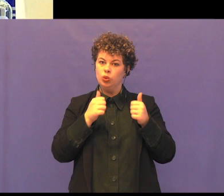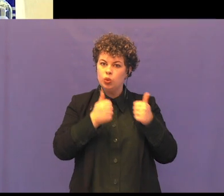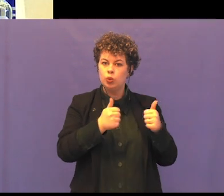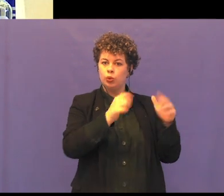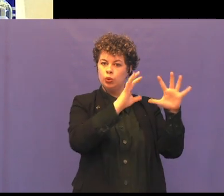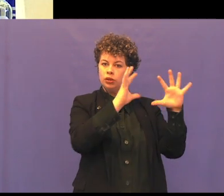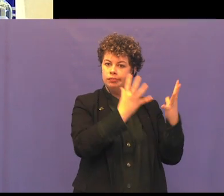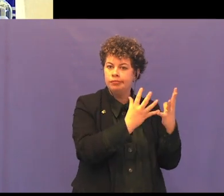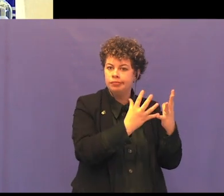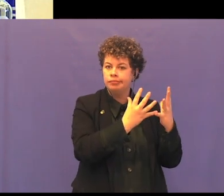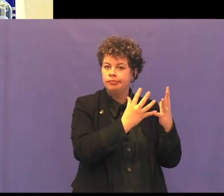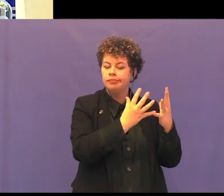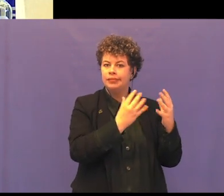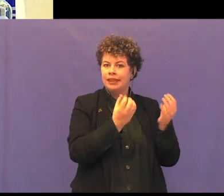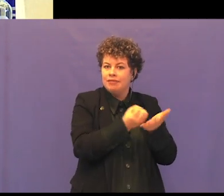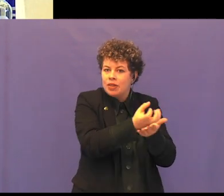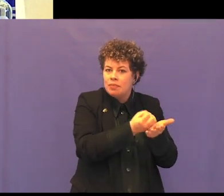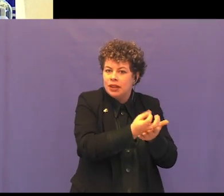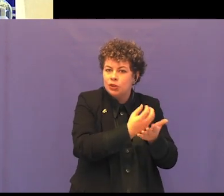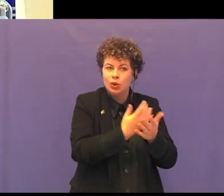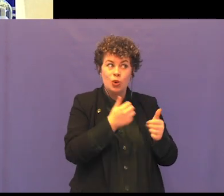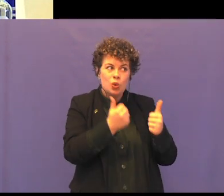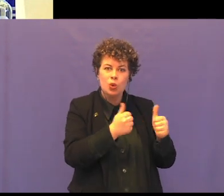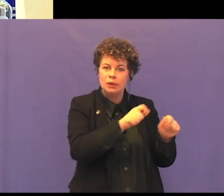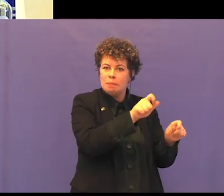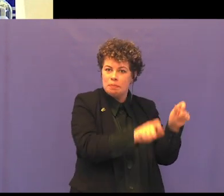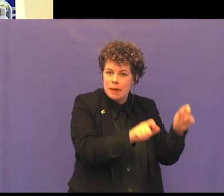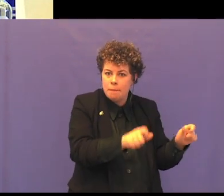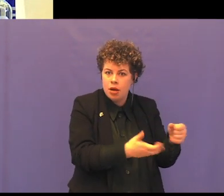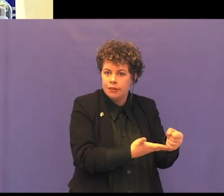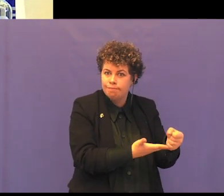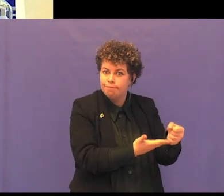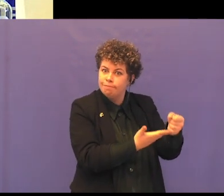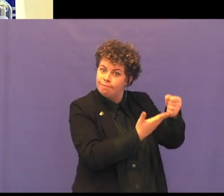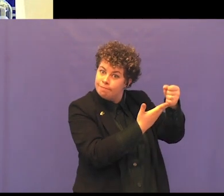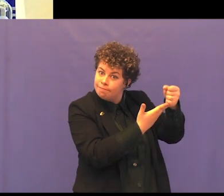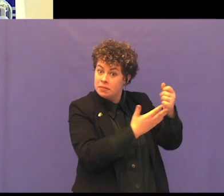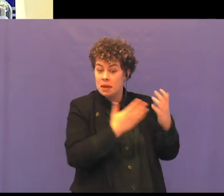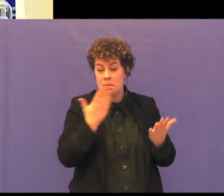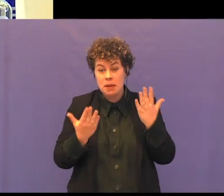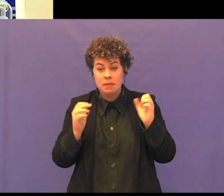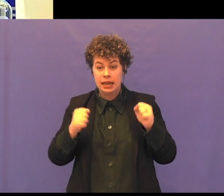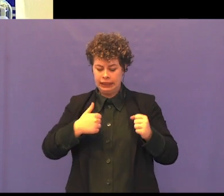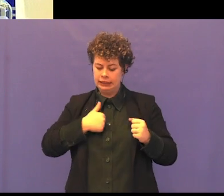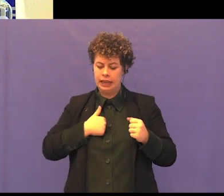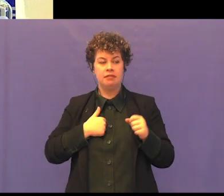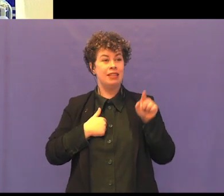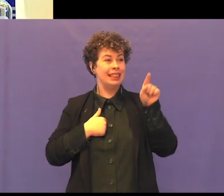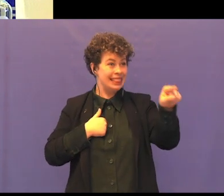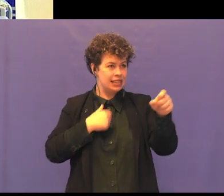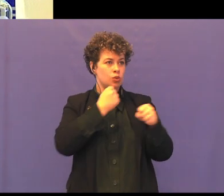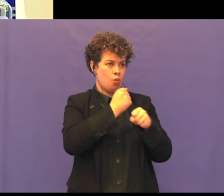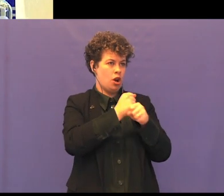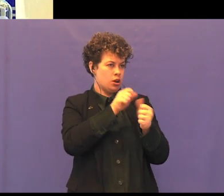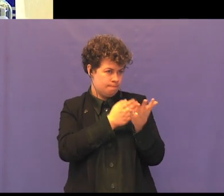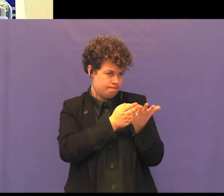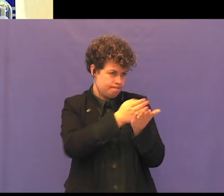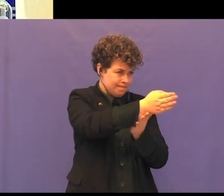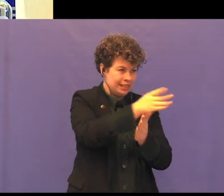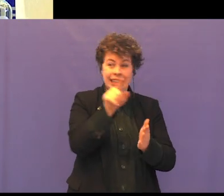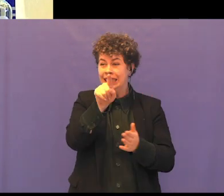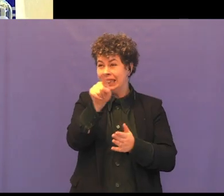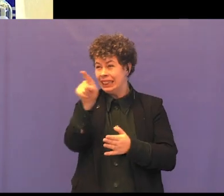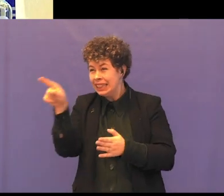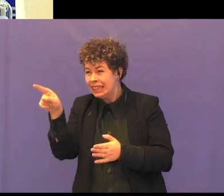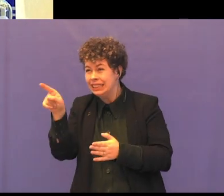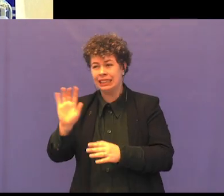sort of compromise or balance between the two? And also, and I think this